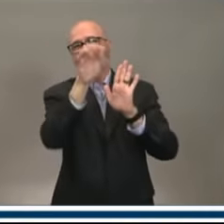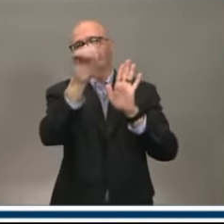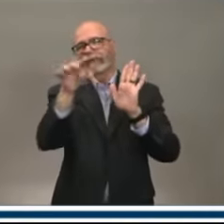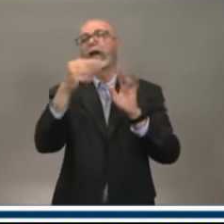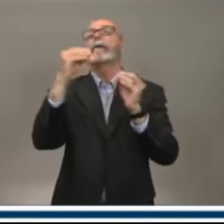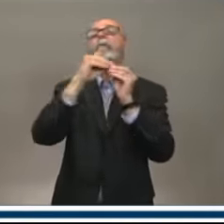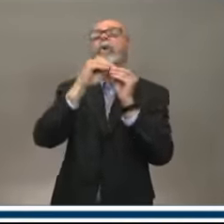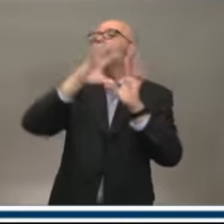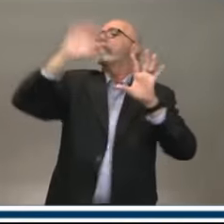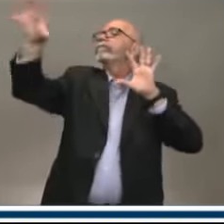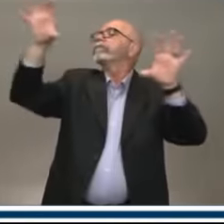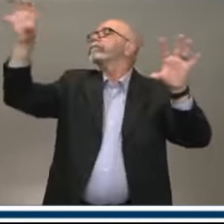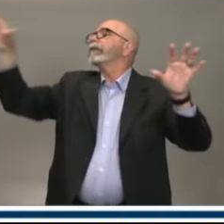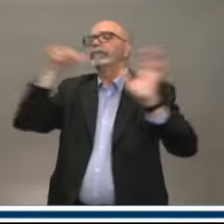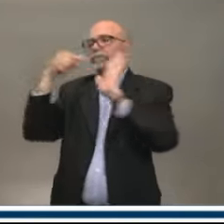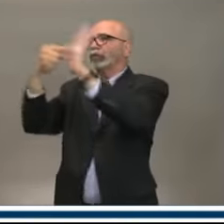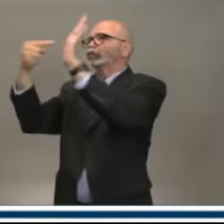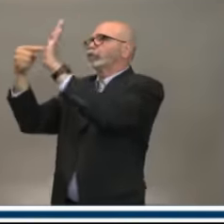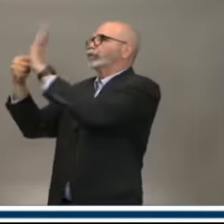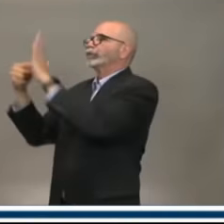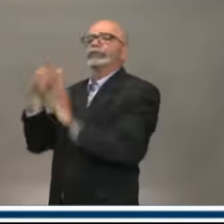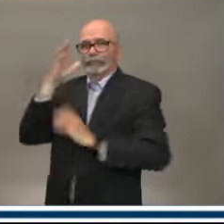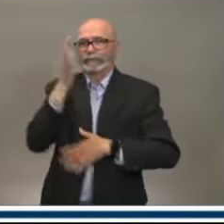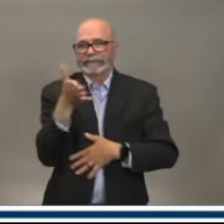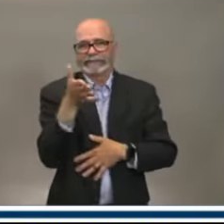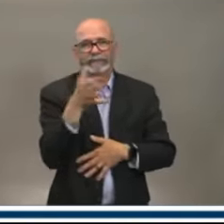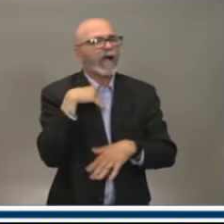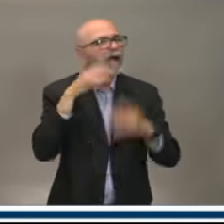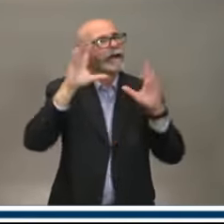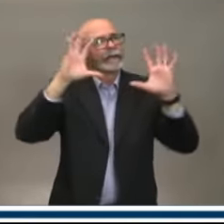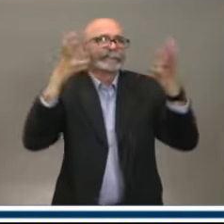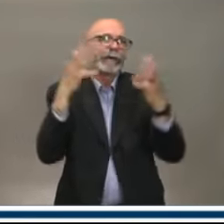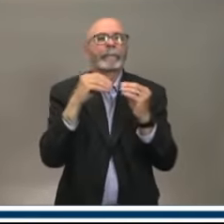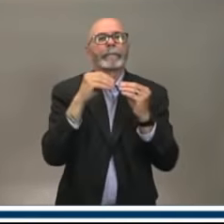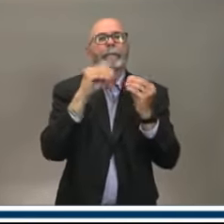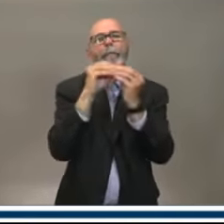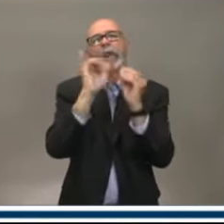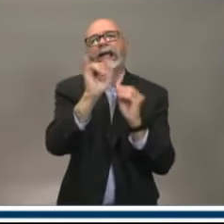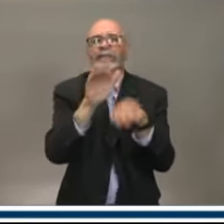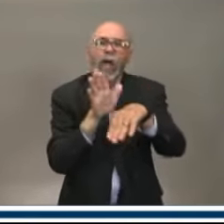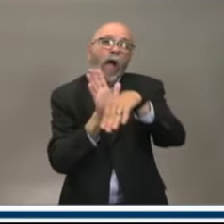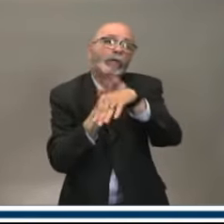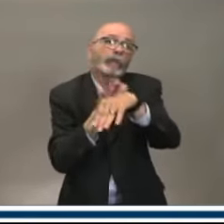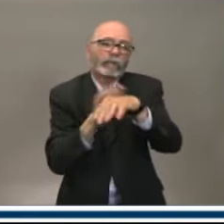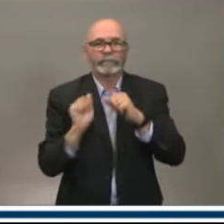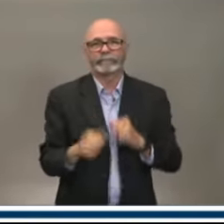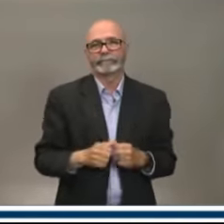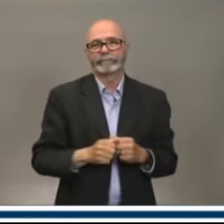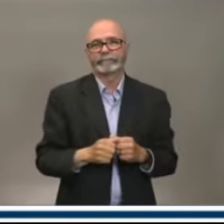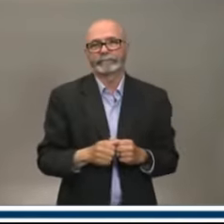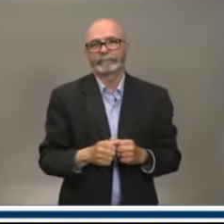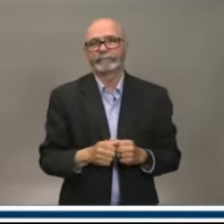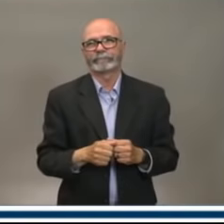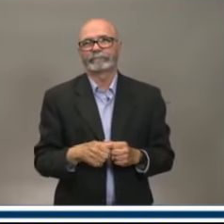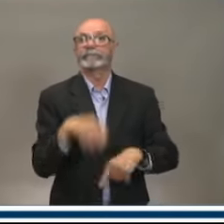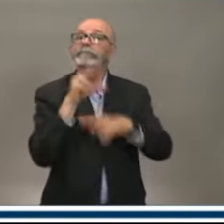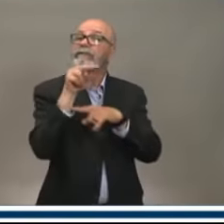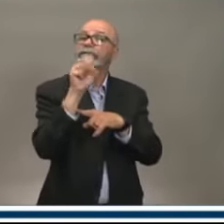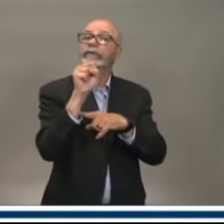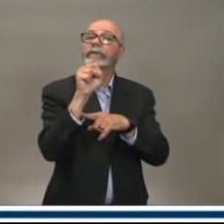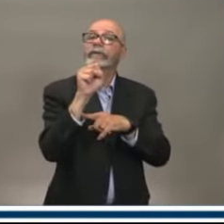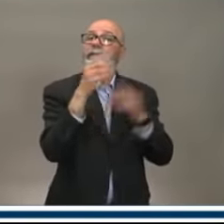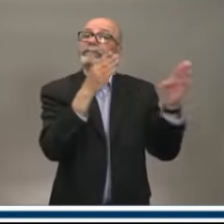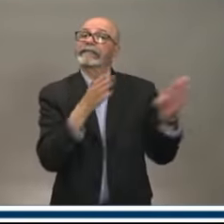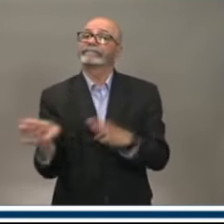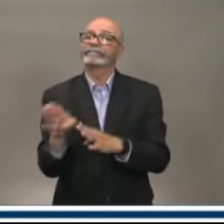weeks on the consultation process. It is not the Nova Scotia plan. It is a national framework for reopening developed